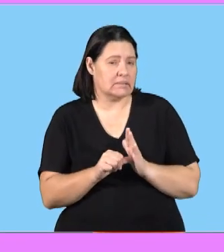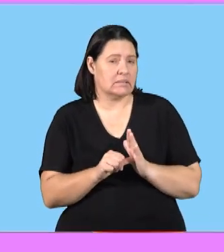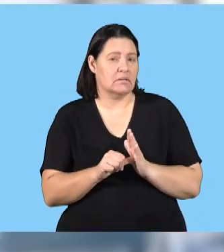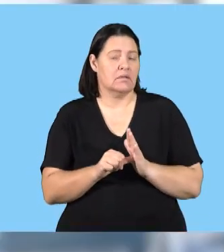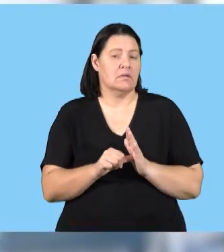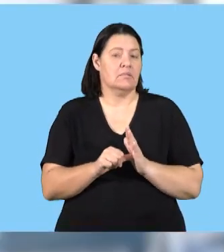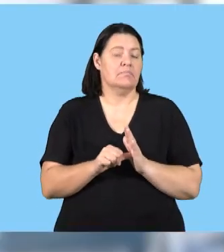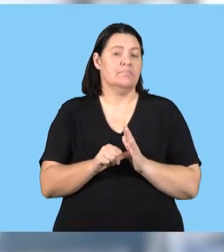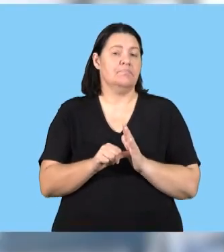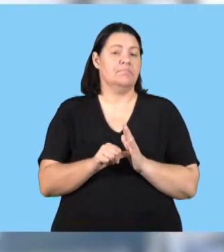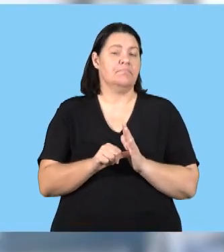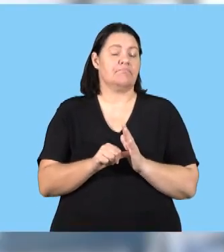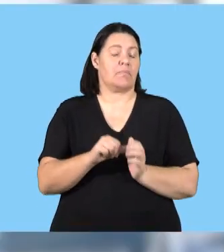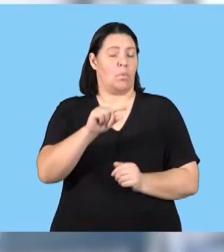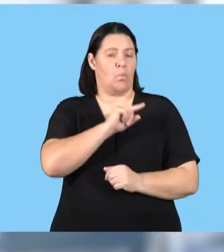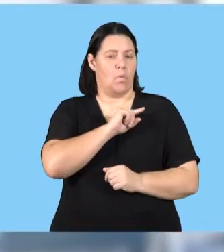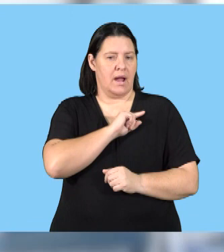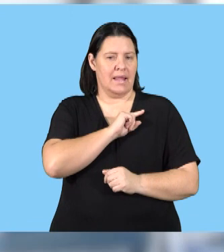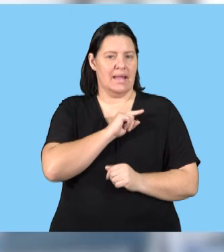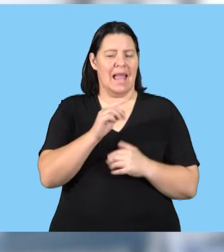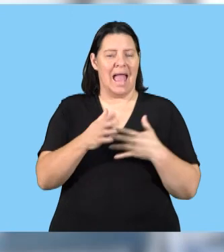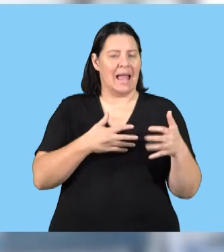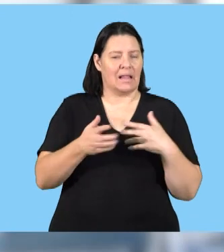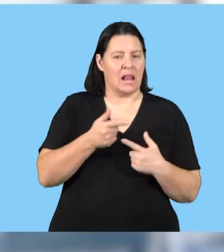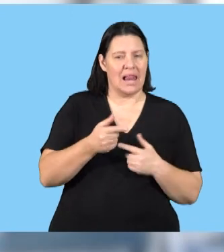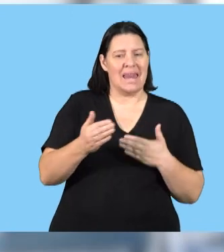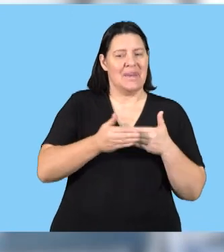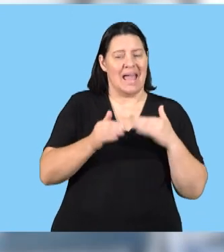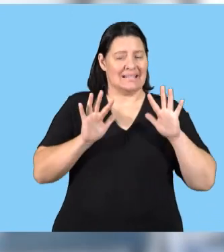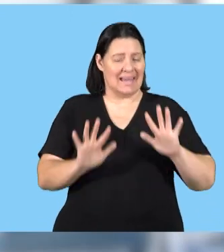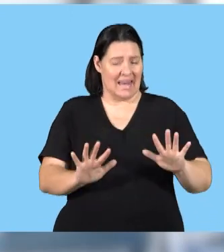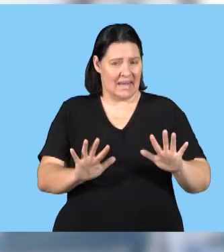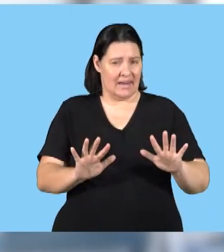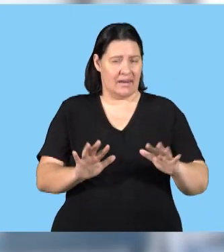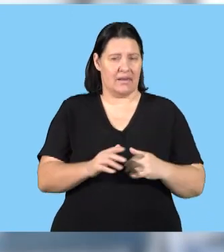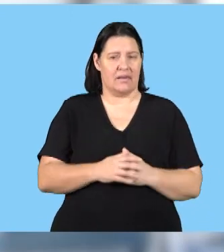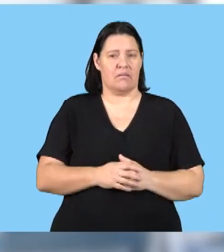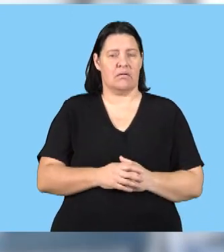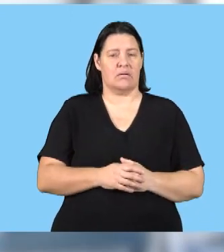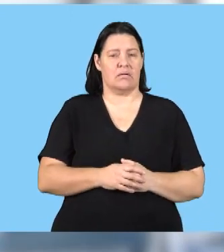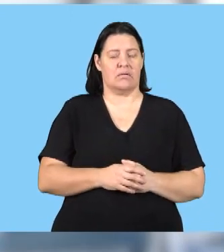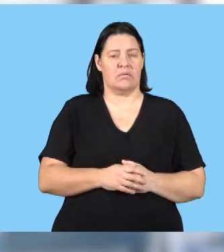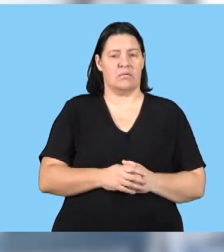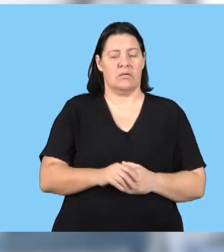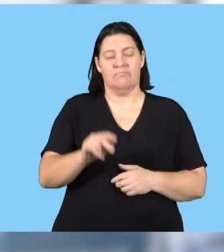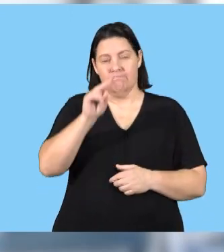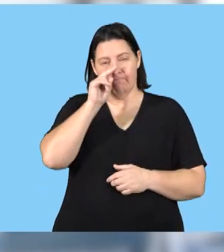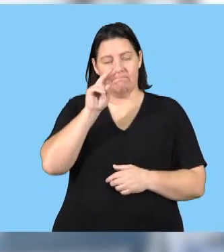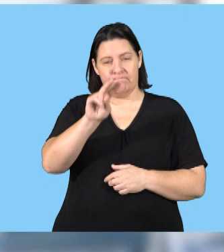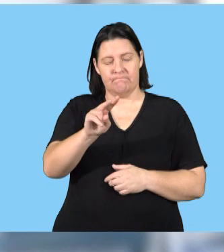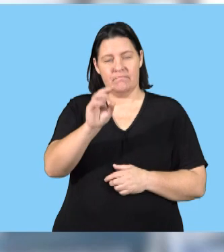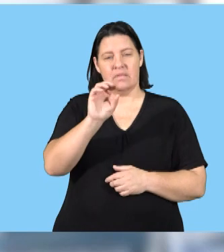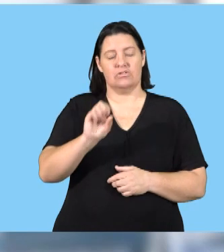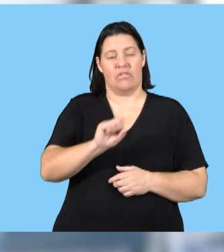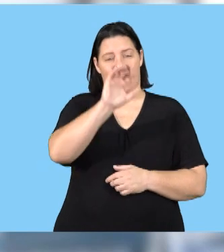that the reason why we're dealing with the rounding off to the nearest 10 is because as you look at the